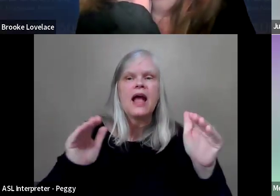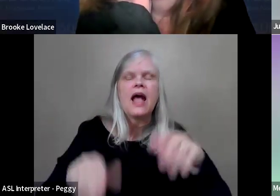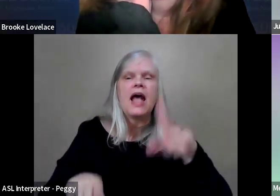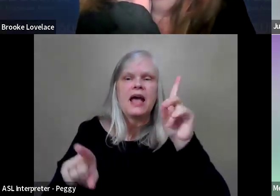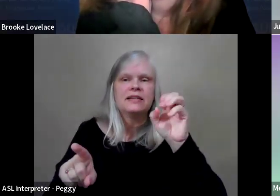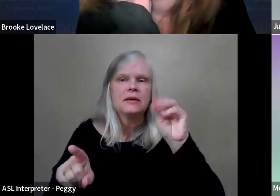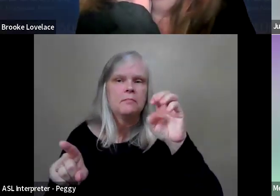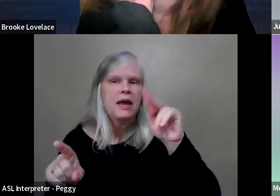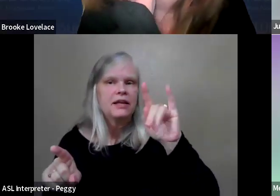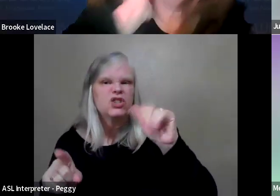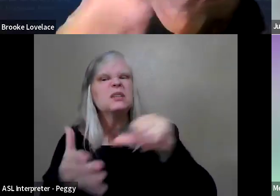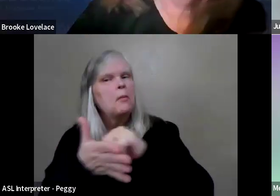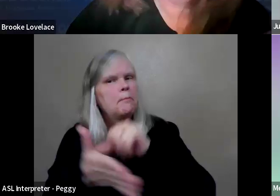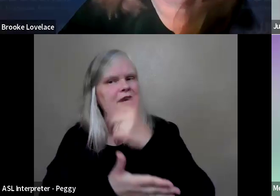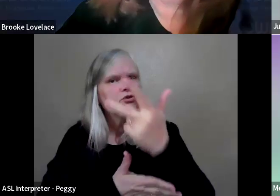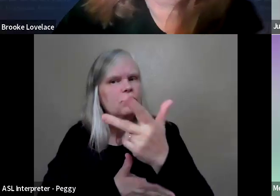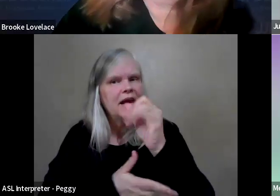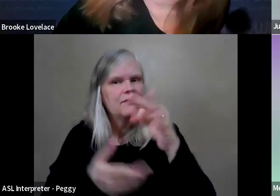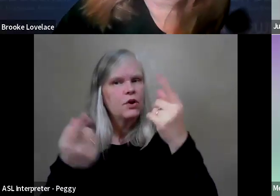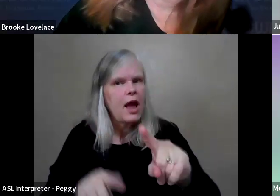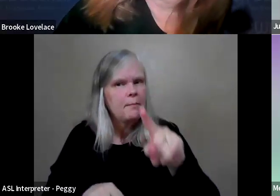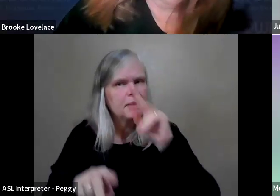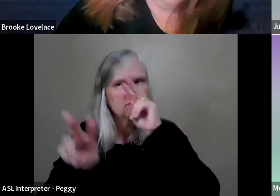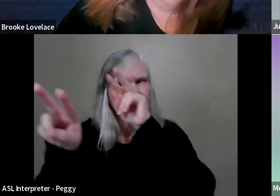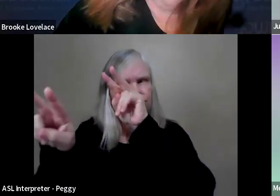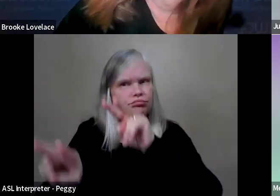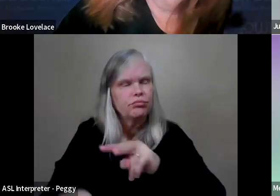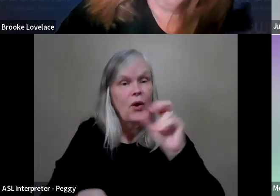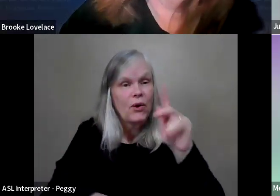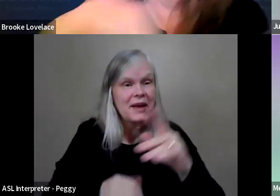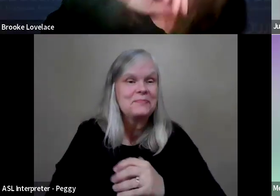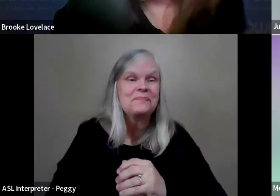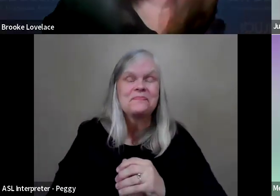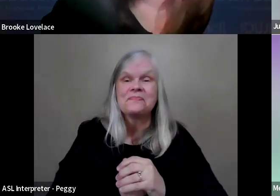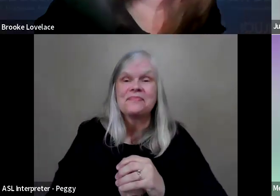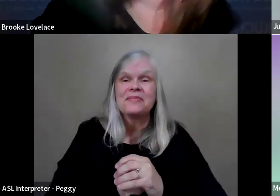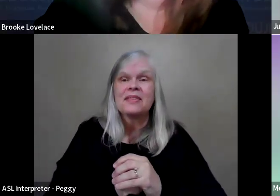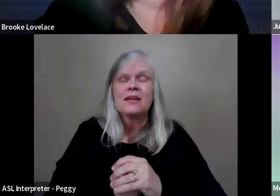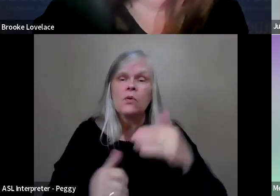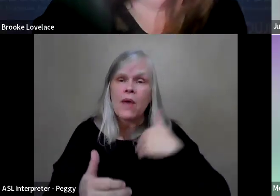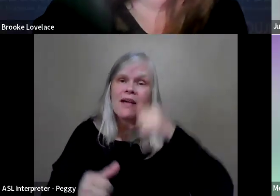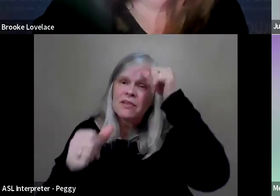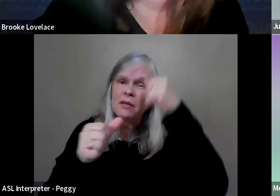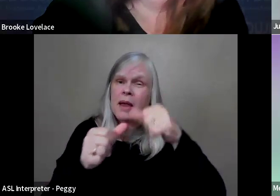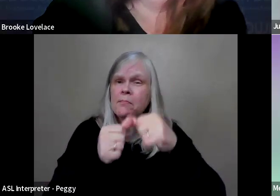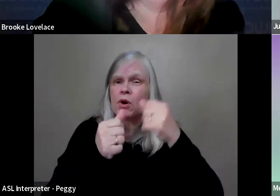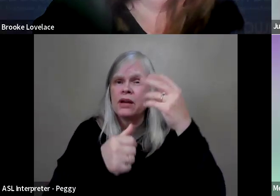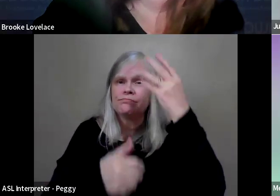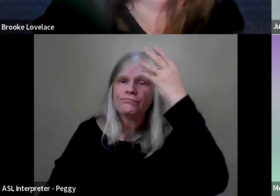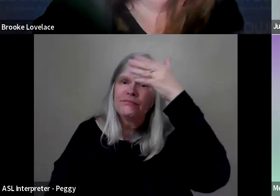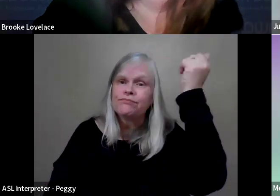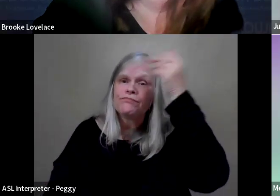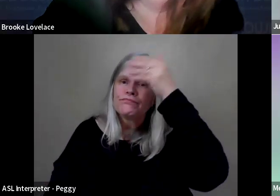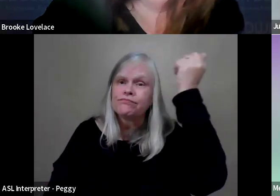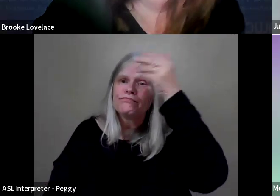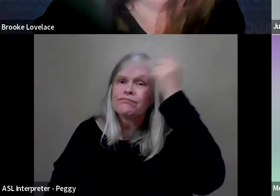your workbook if you're following along in that way. So first we have memory loss is